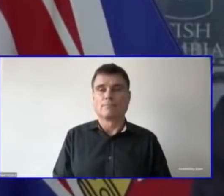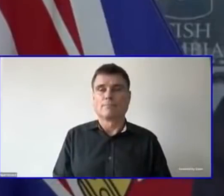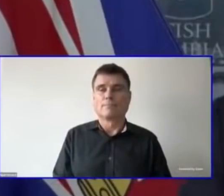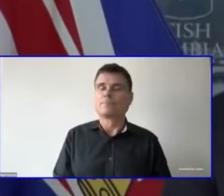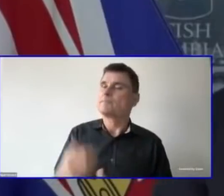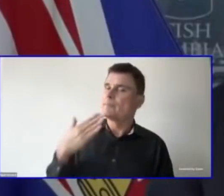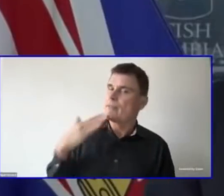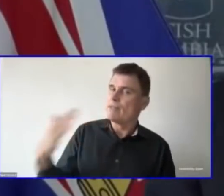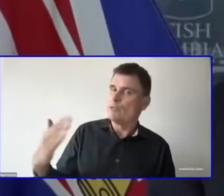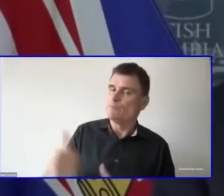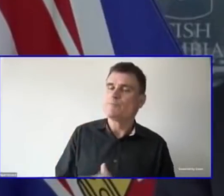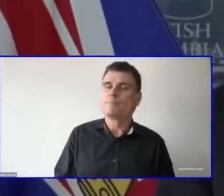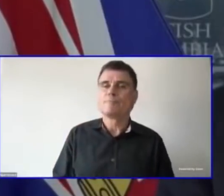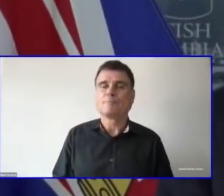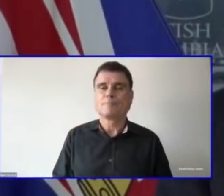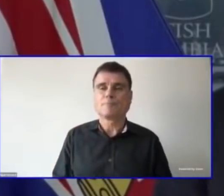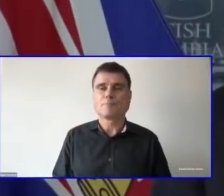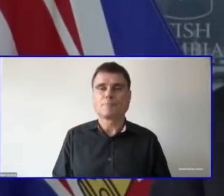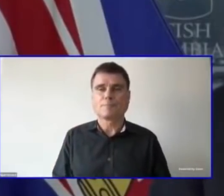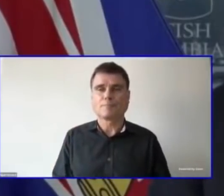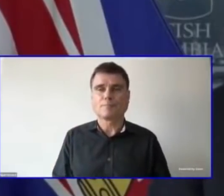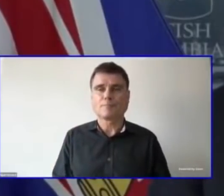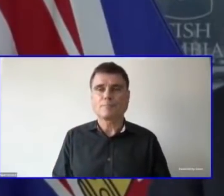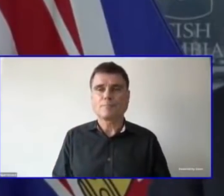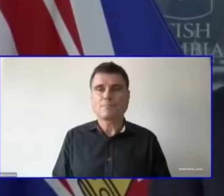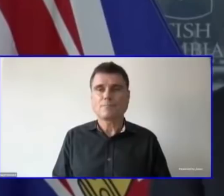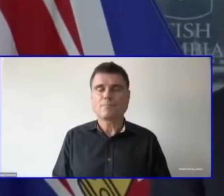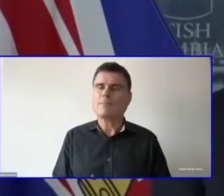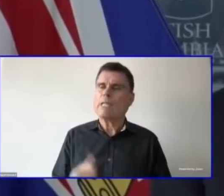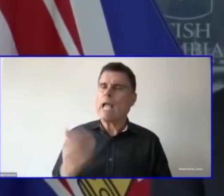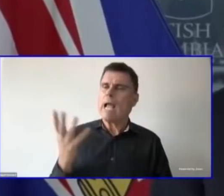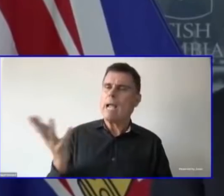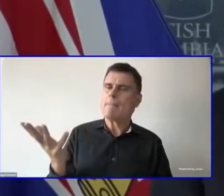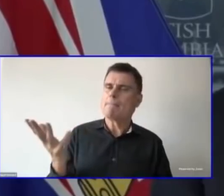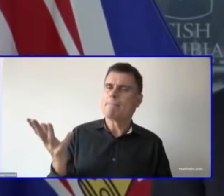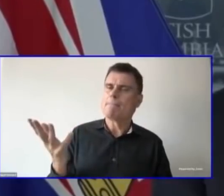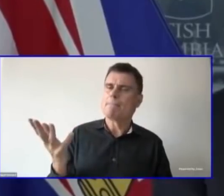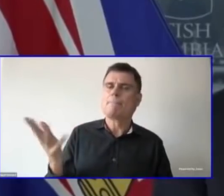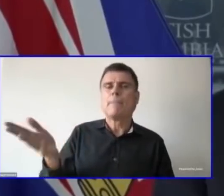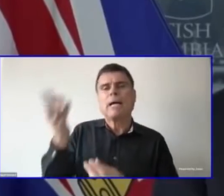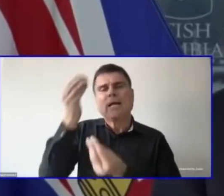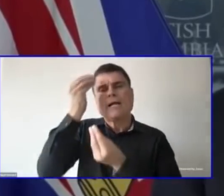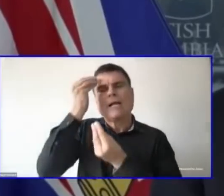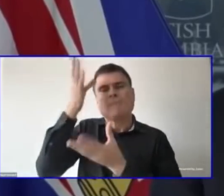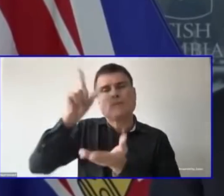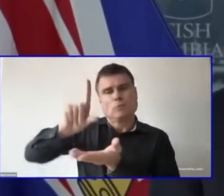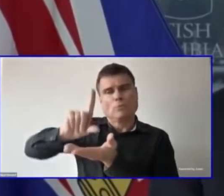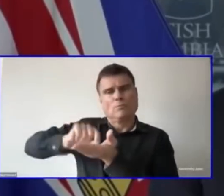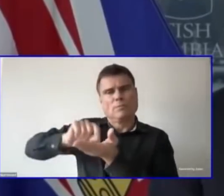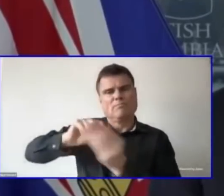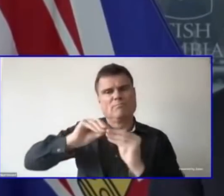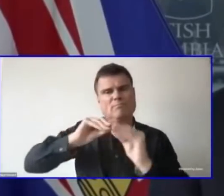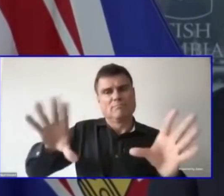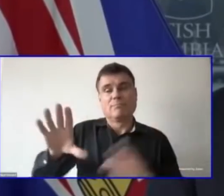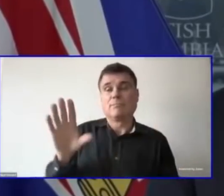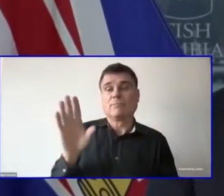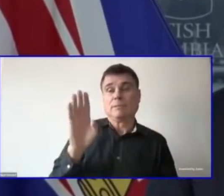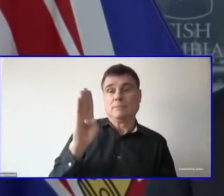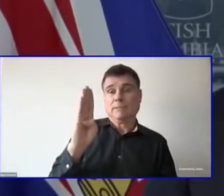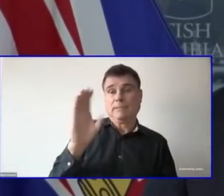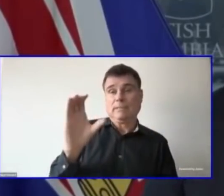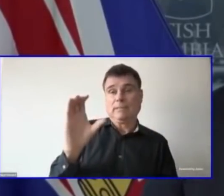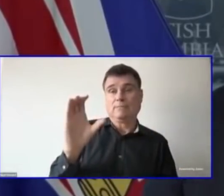Thank you. I'd like to get your reaction to the information put out by the BC COVID modeling group.